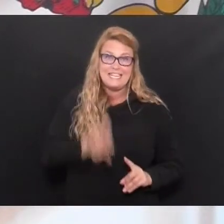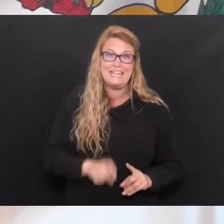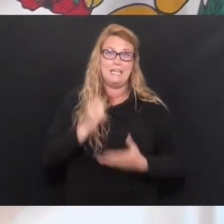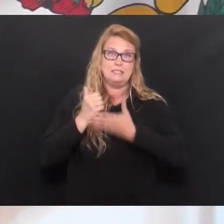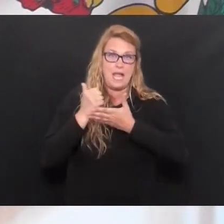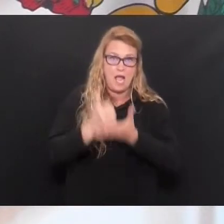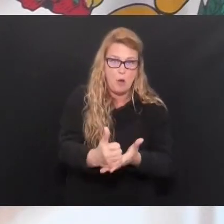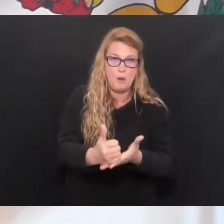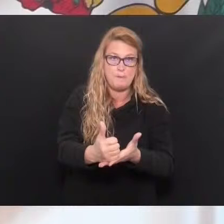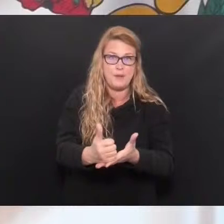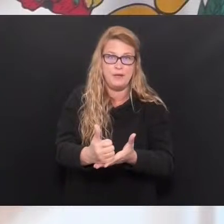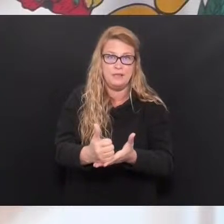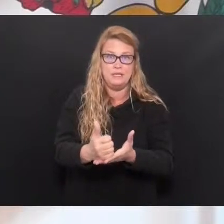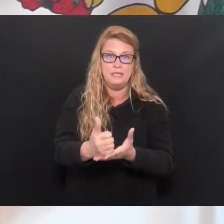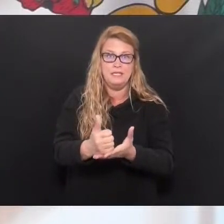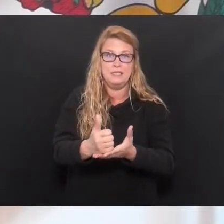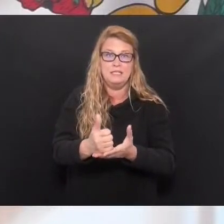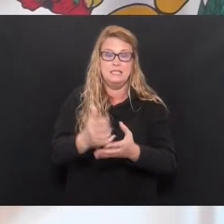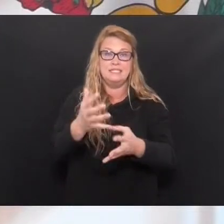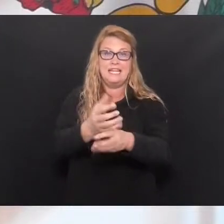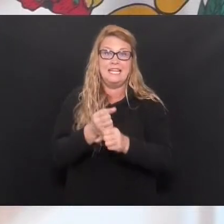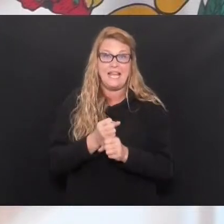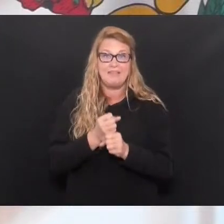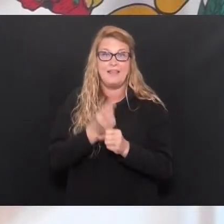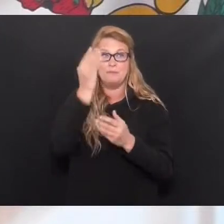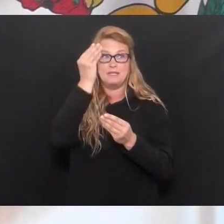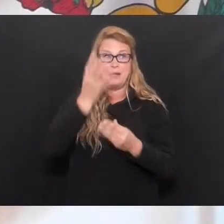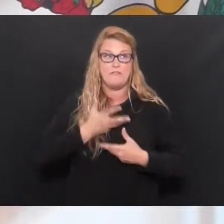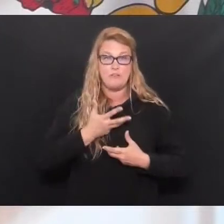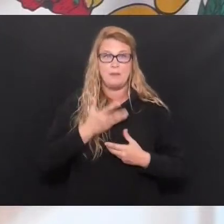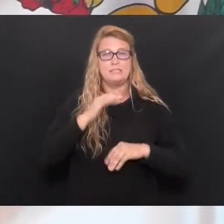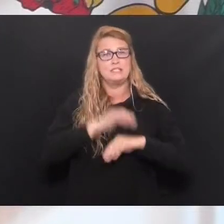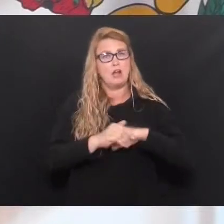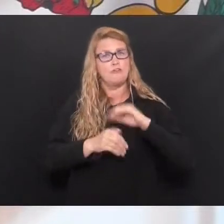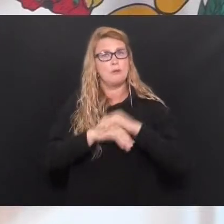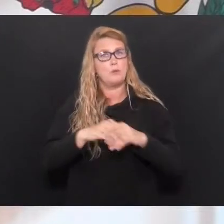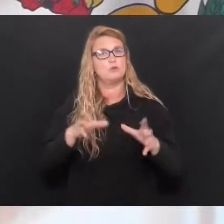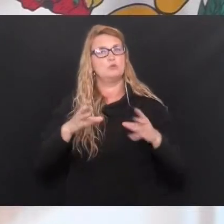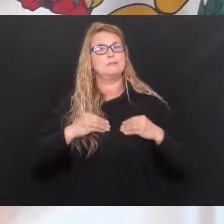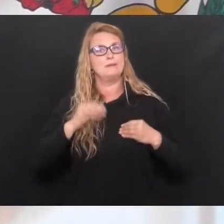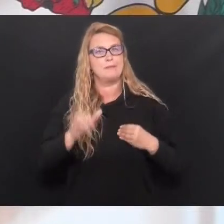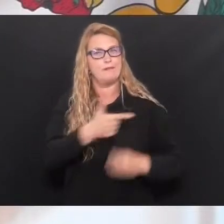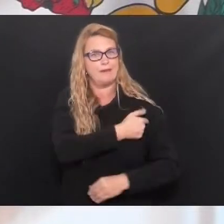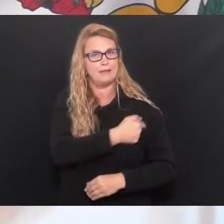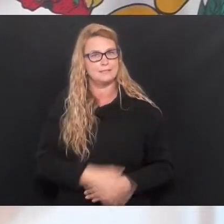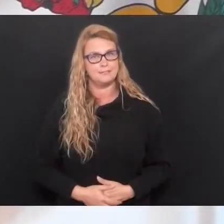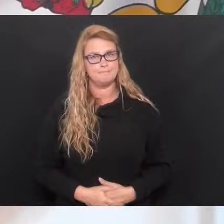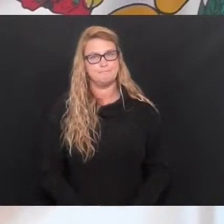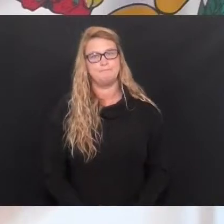help to try to get them information to where they can feel comfortable enough to take the vaccine.